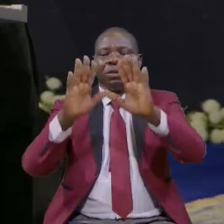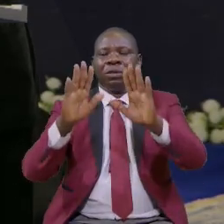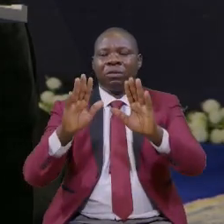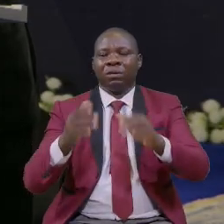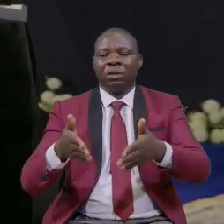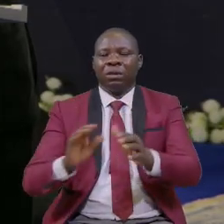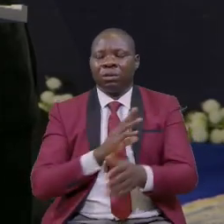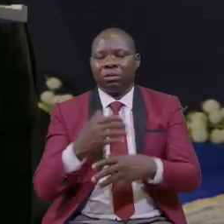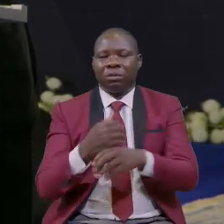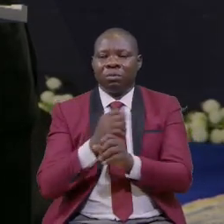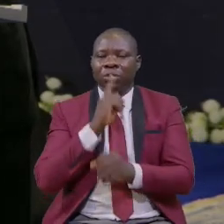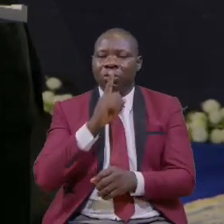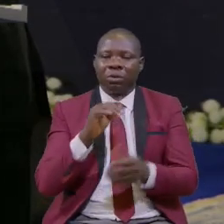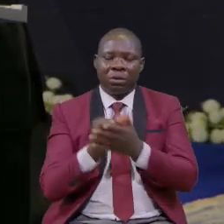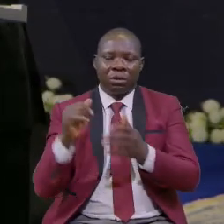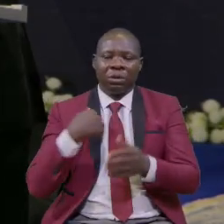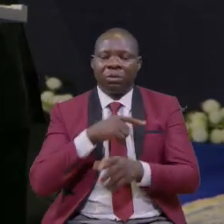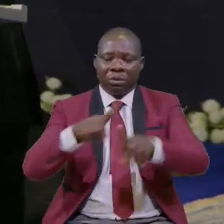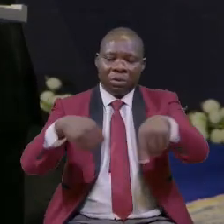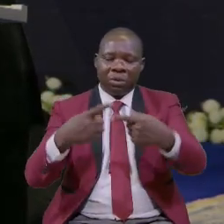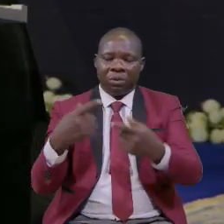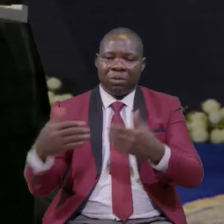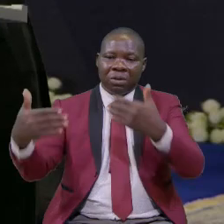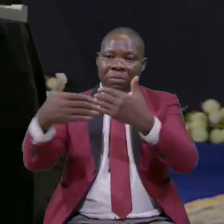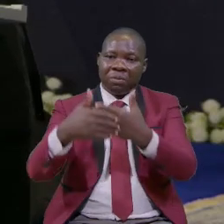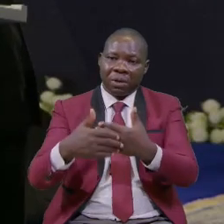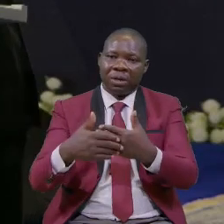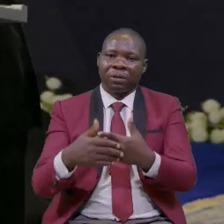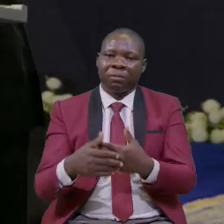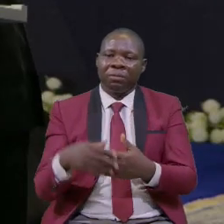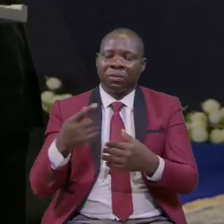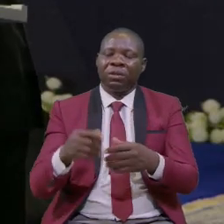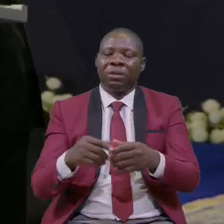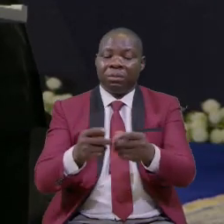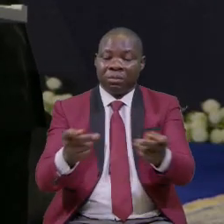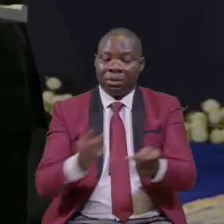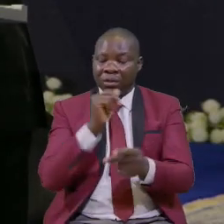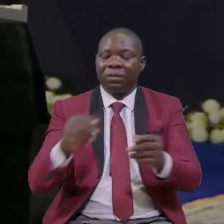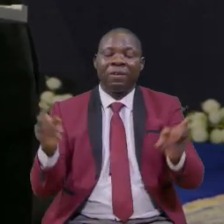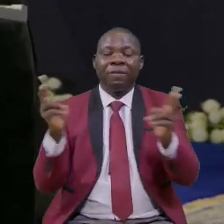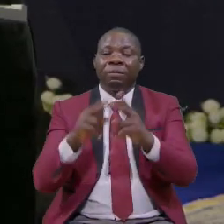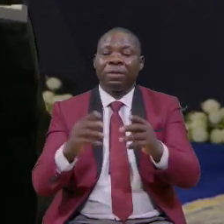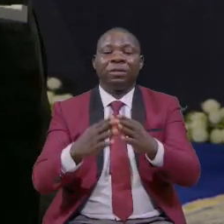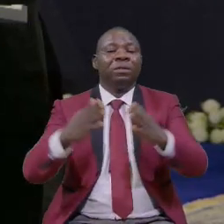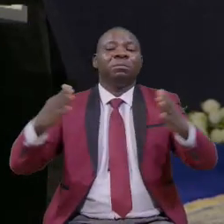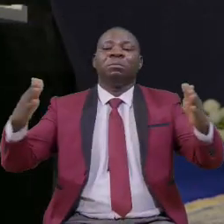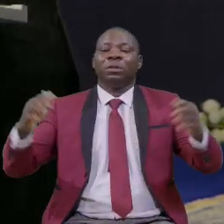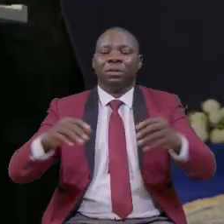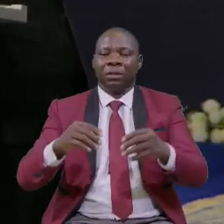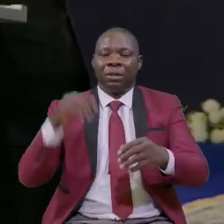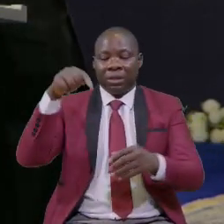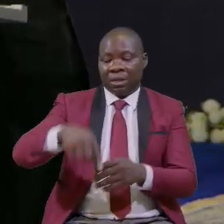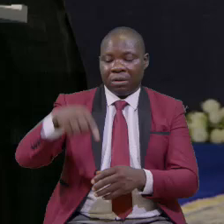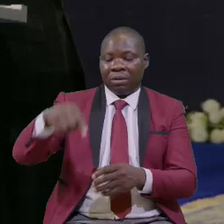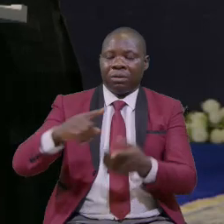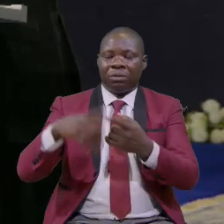we get to the back. You know, the field is quite a big place. Down to the